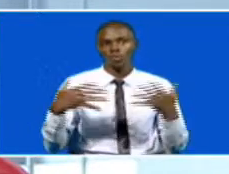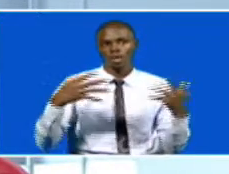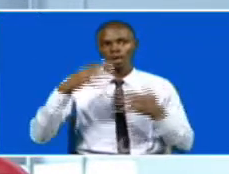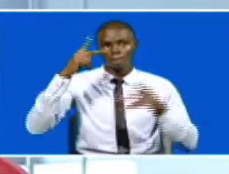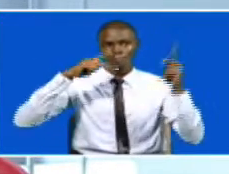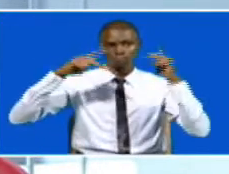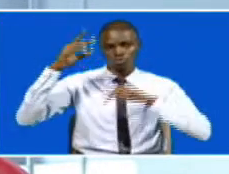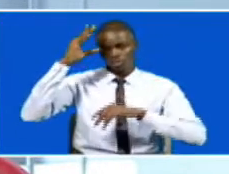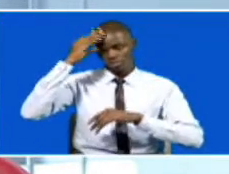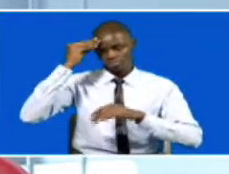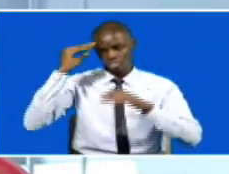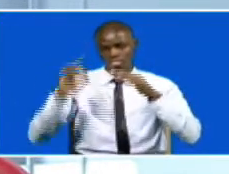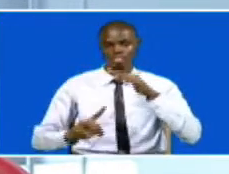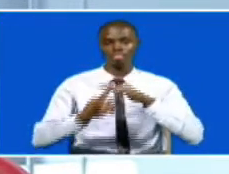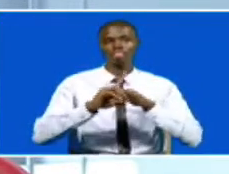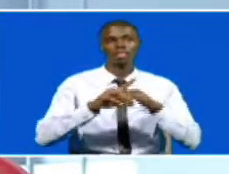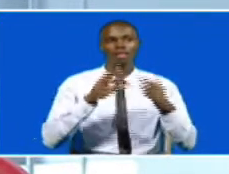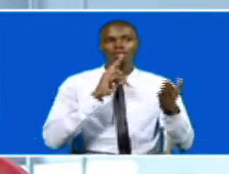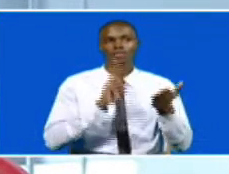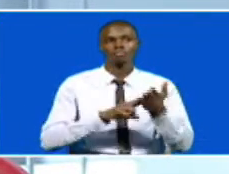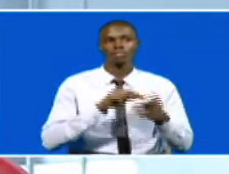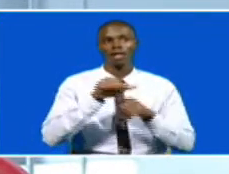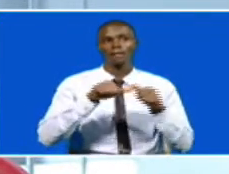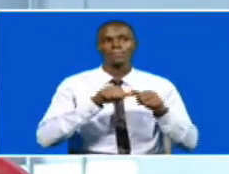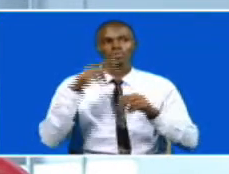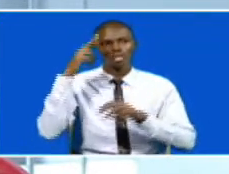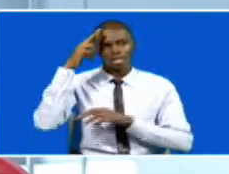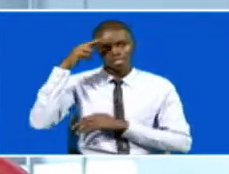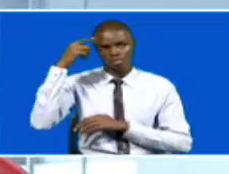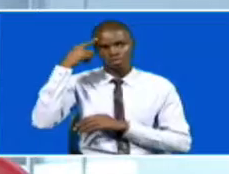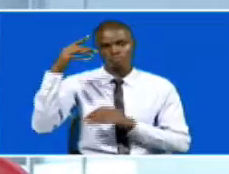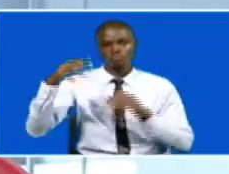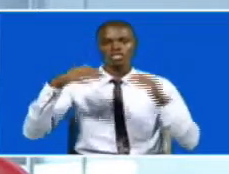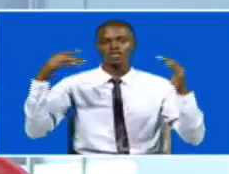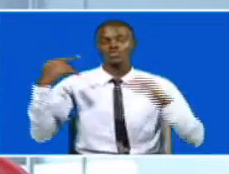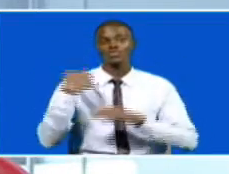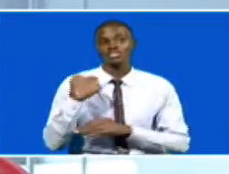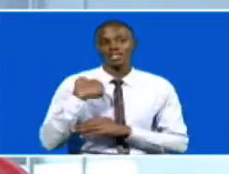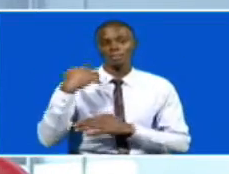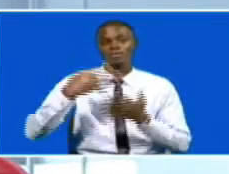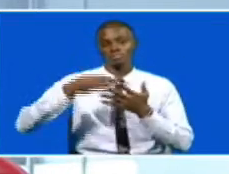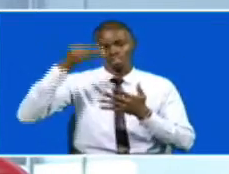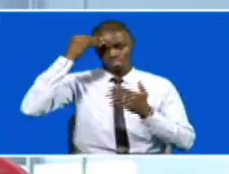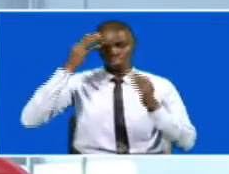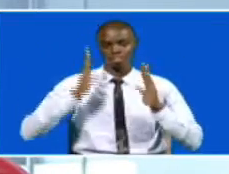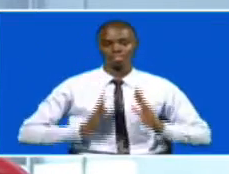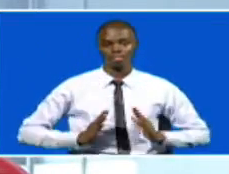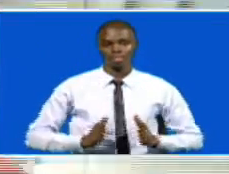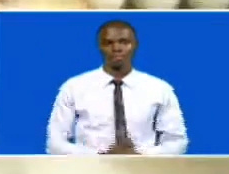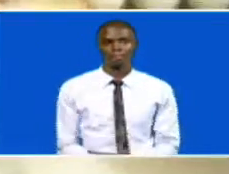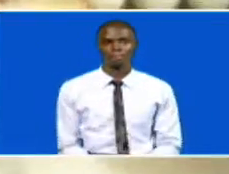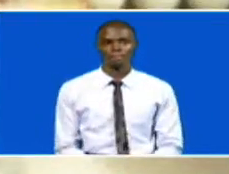Magoha comes from and reports on the reasons for the huge number of scholars.